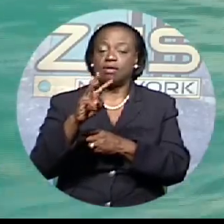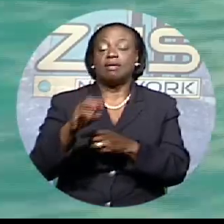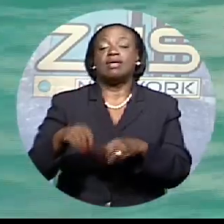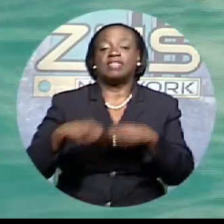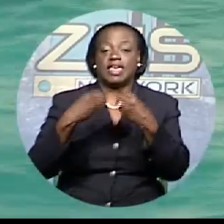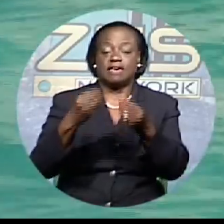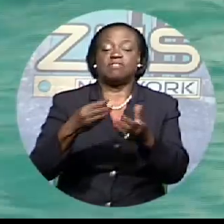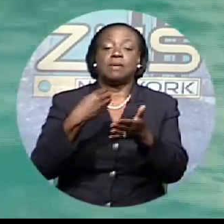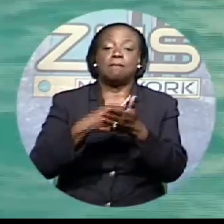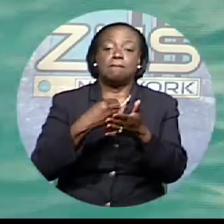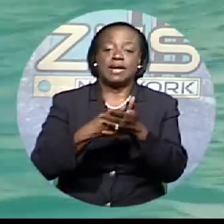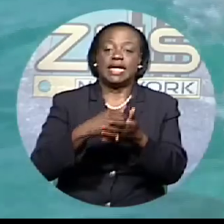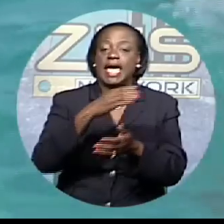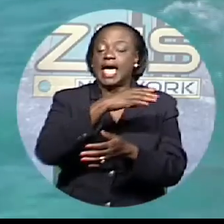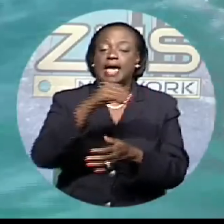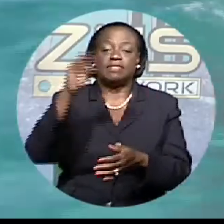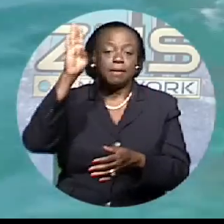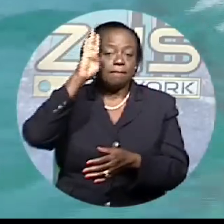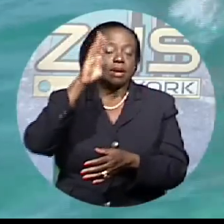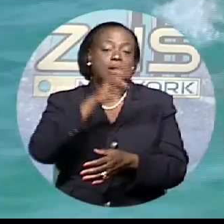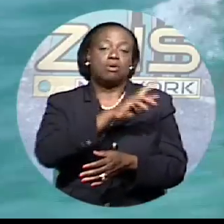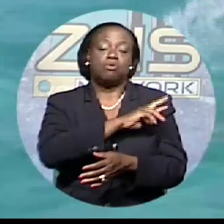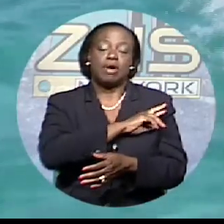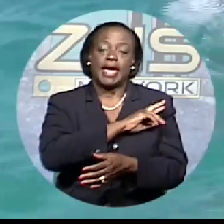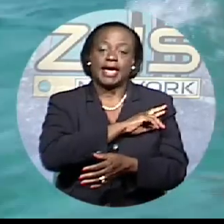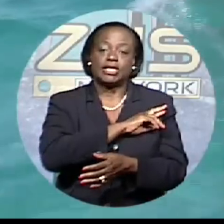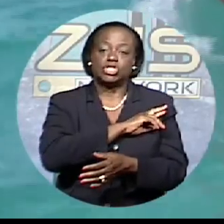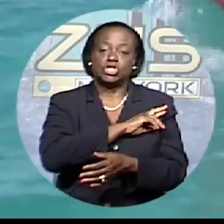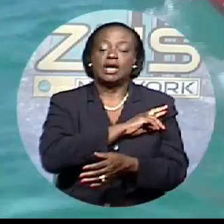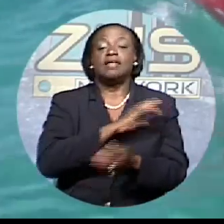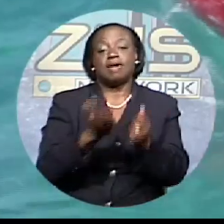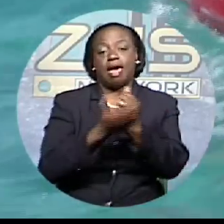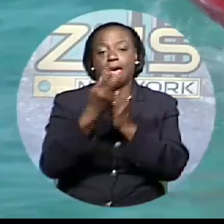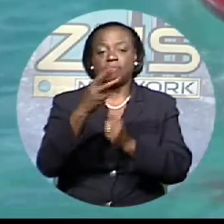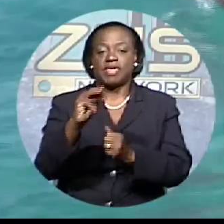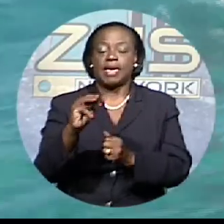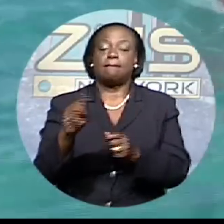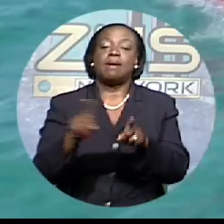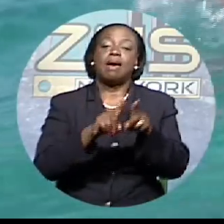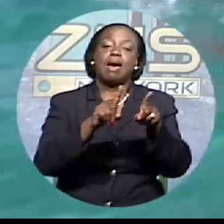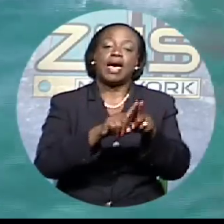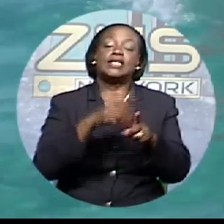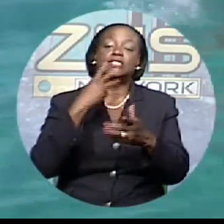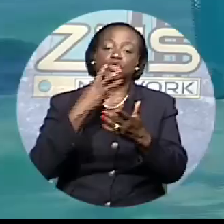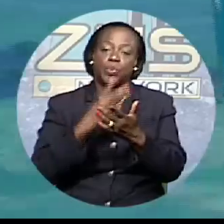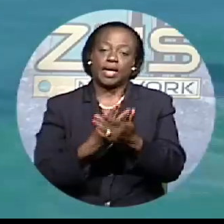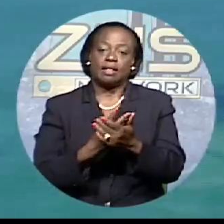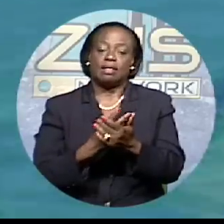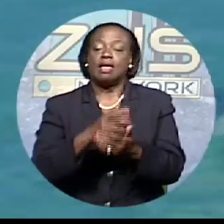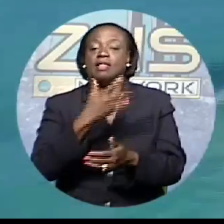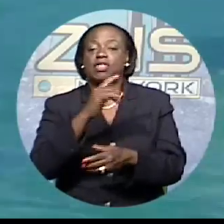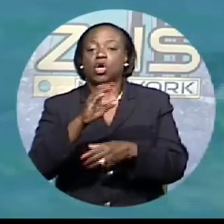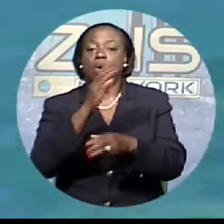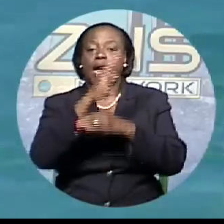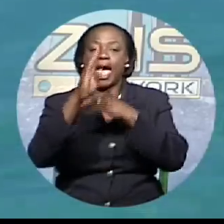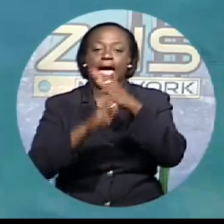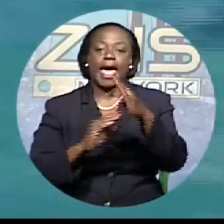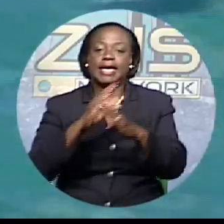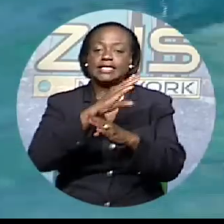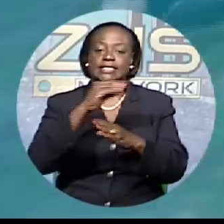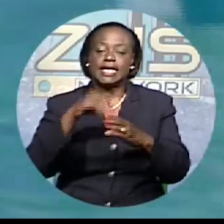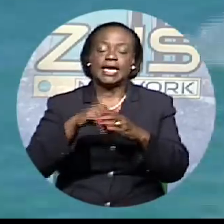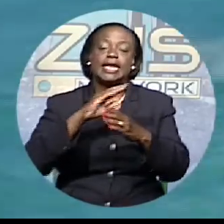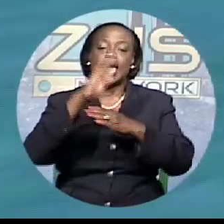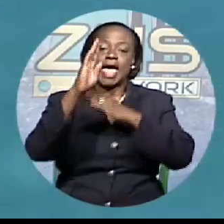took place in Georgetown, Exuma on the weekend. The financial assistance is timely and will go hand in hand with the major announcements that will be made